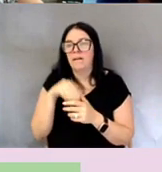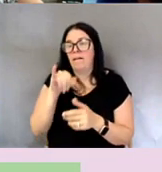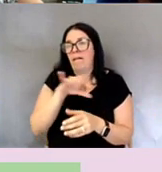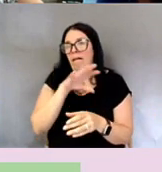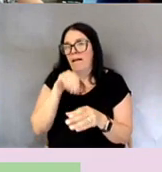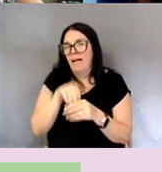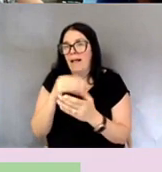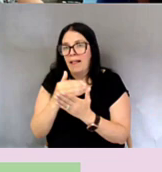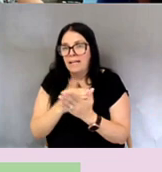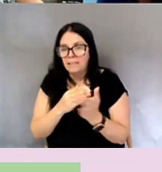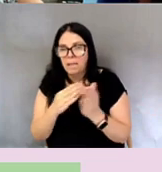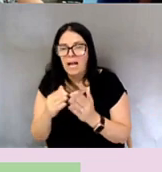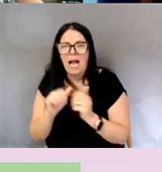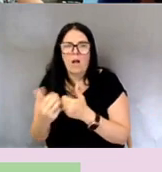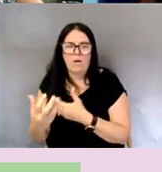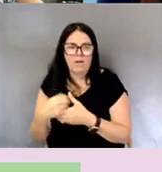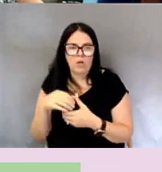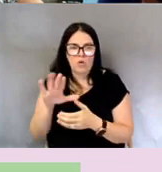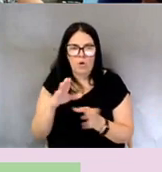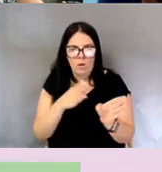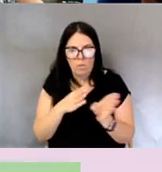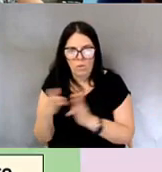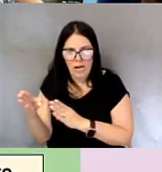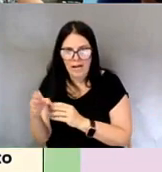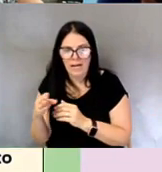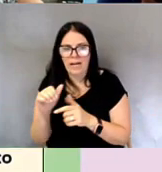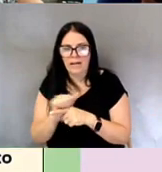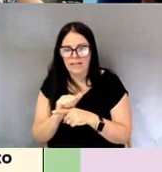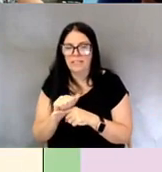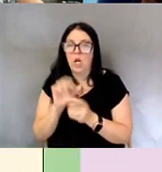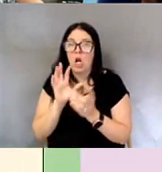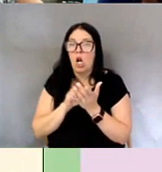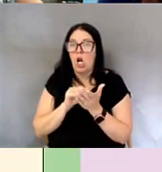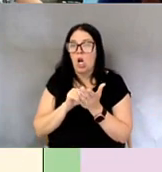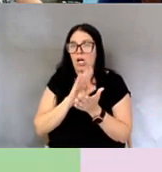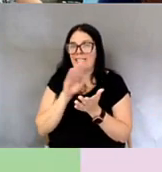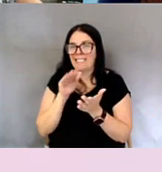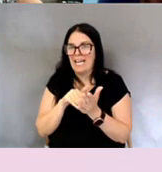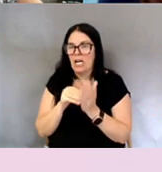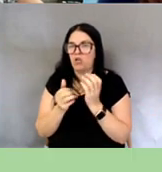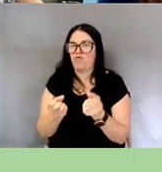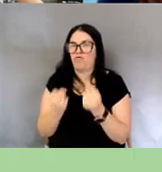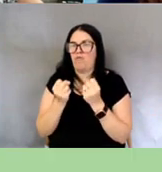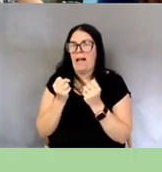to reflect on your practice, a learner-centered, strengths-based approach.